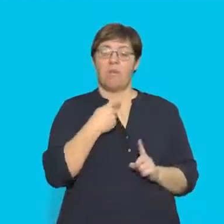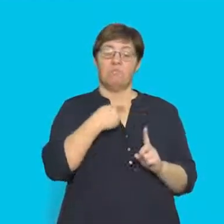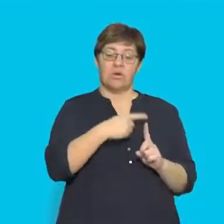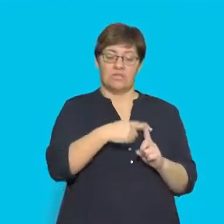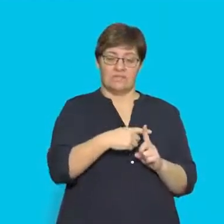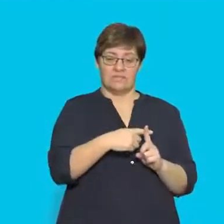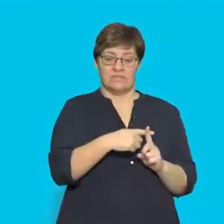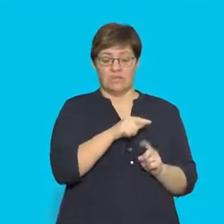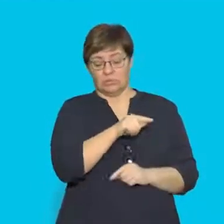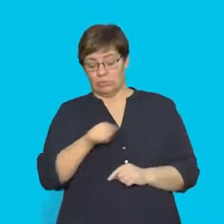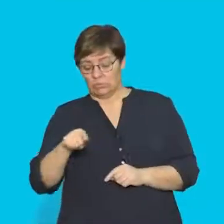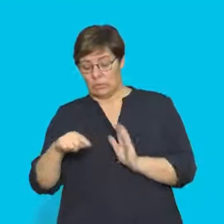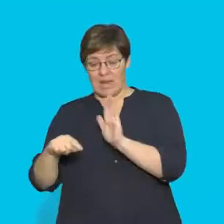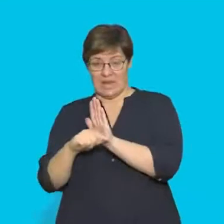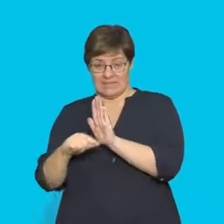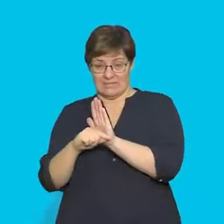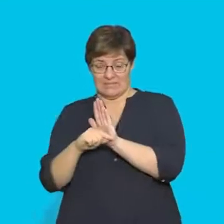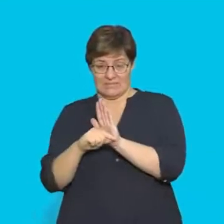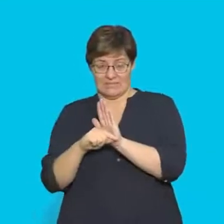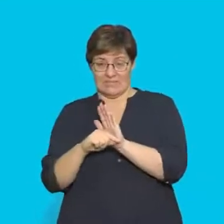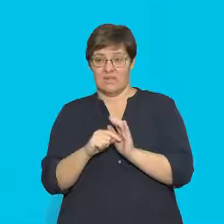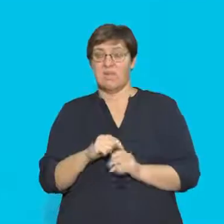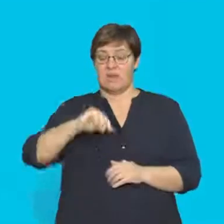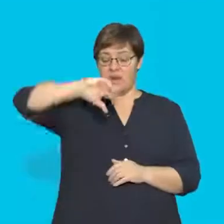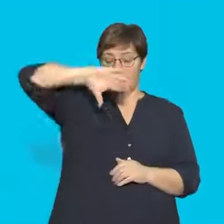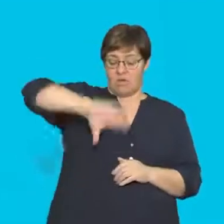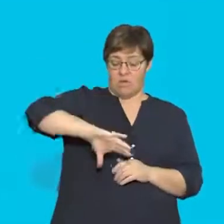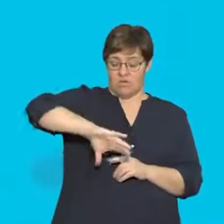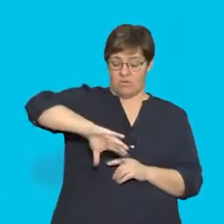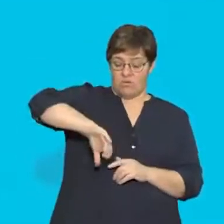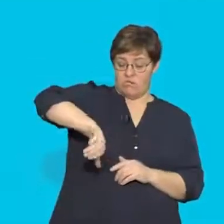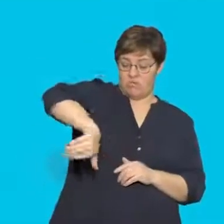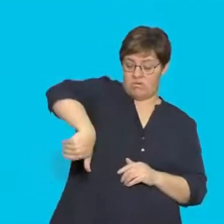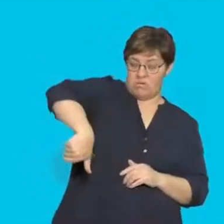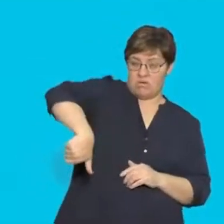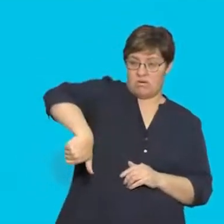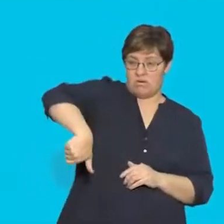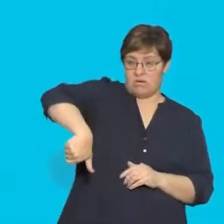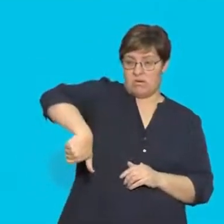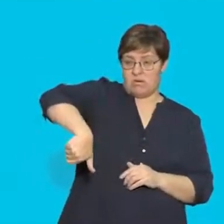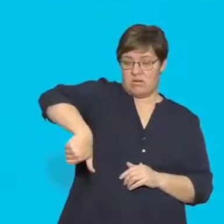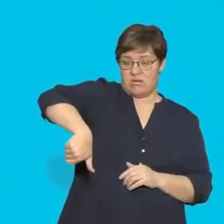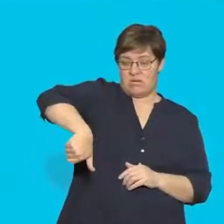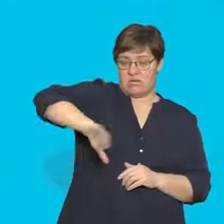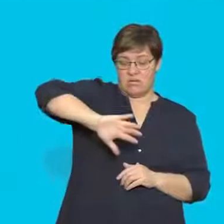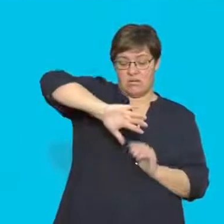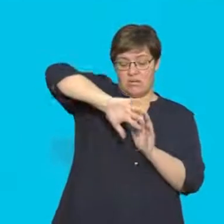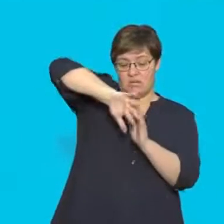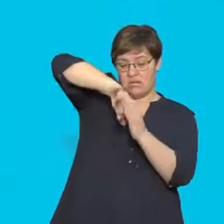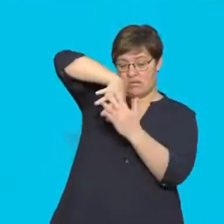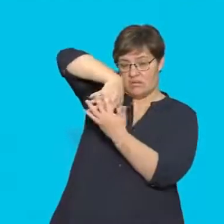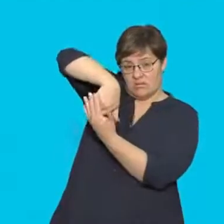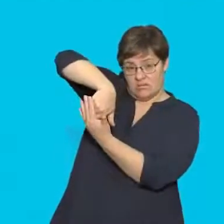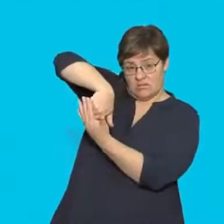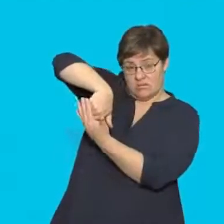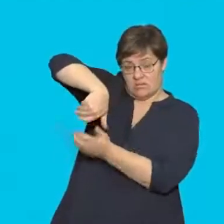to negative, and we recognize then the current is going down, can you see that the thumb points down and the curl of the